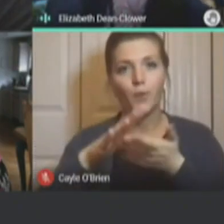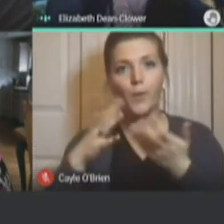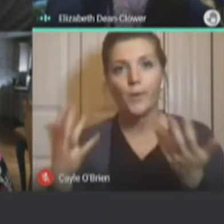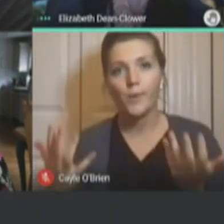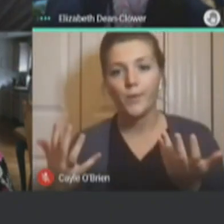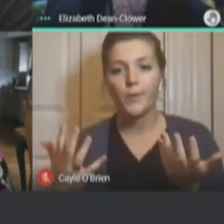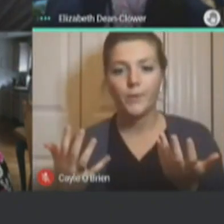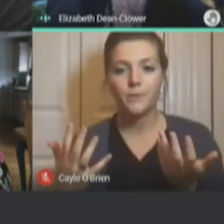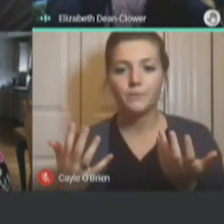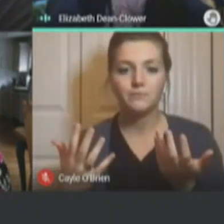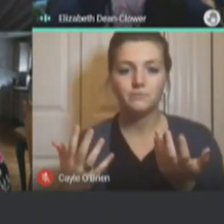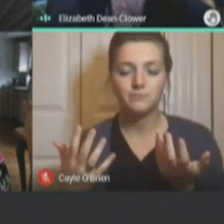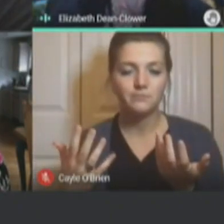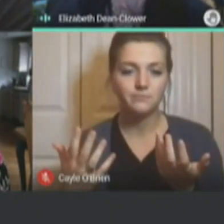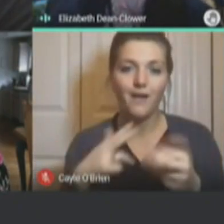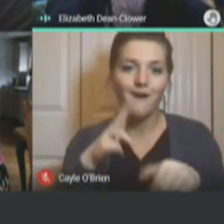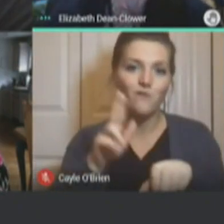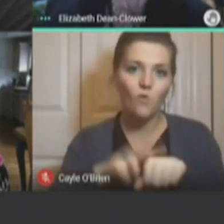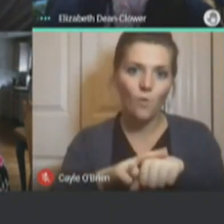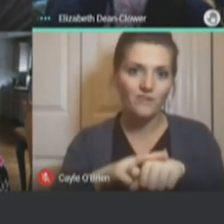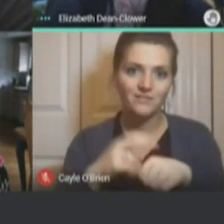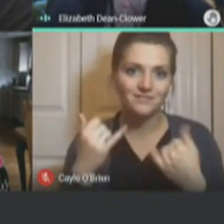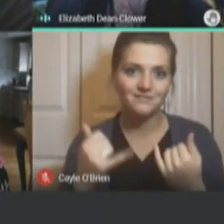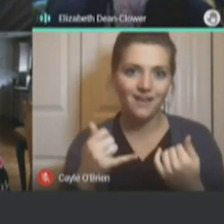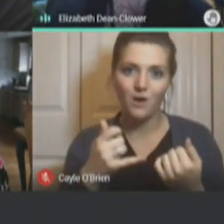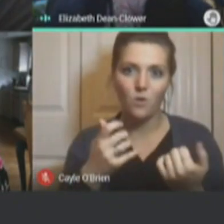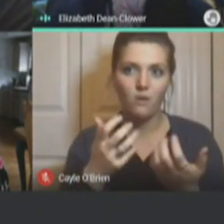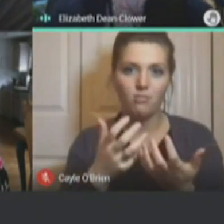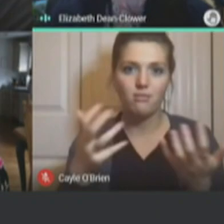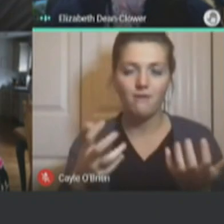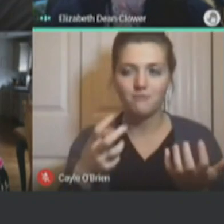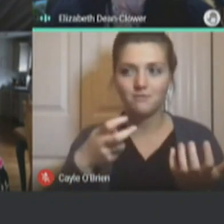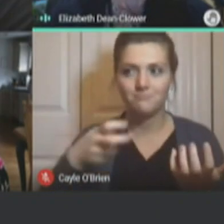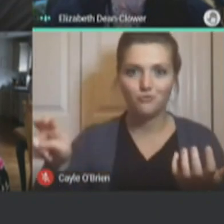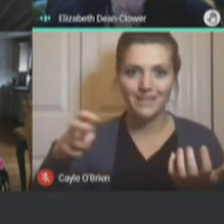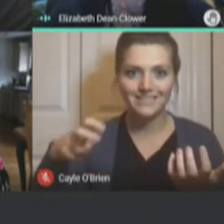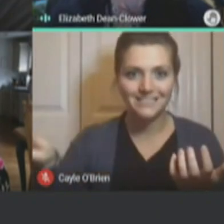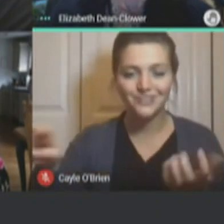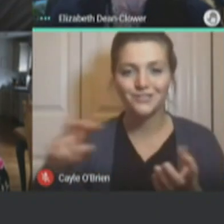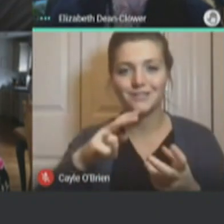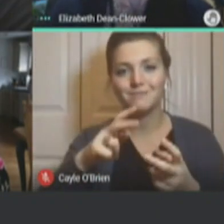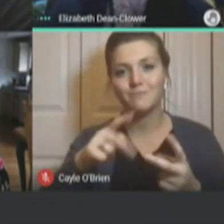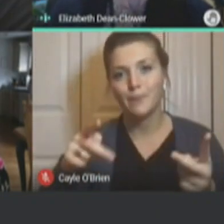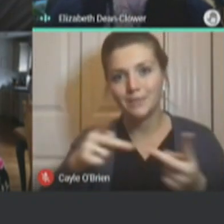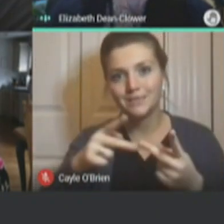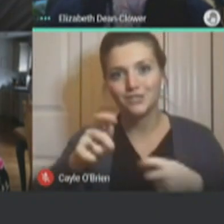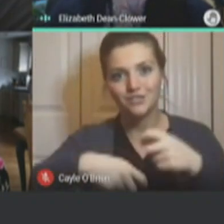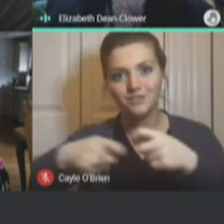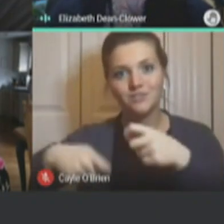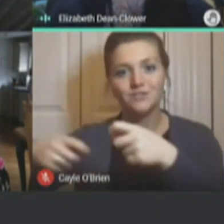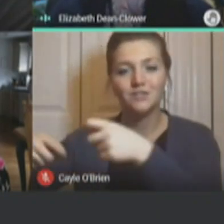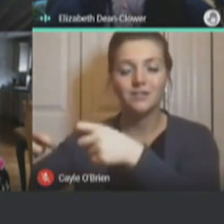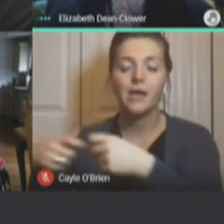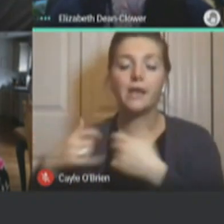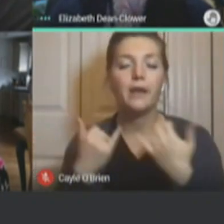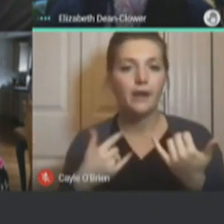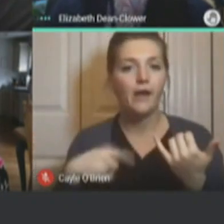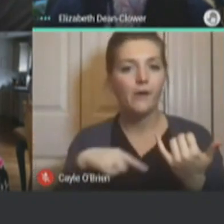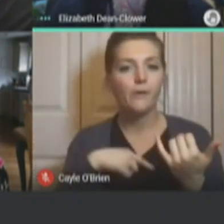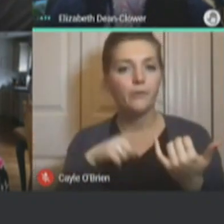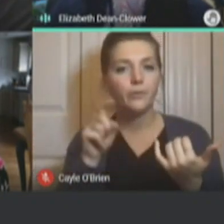the change in offices and positions, that we now need